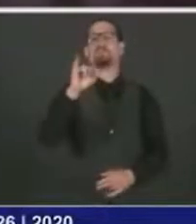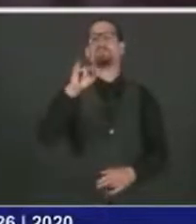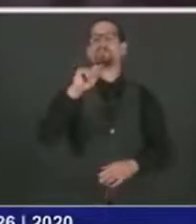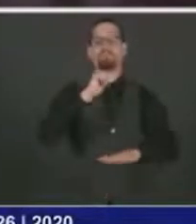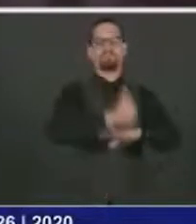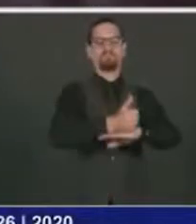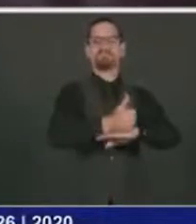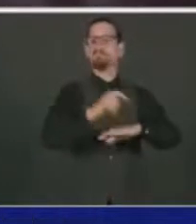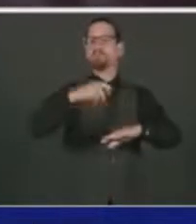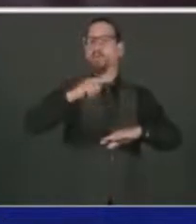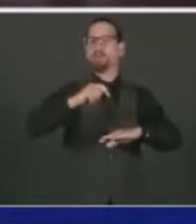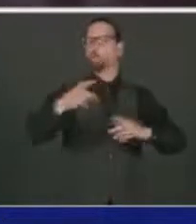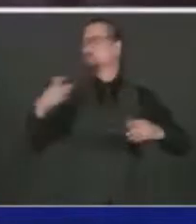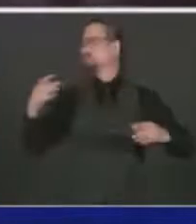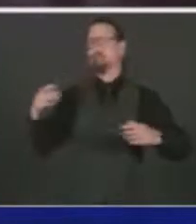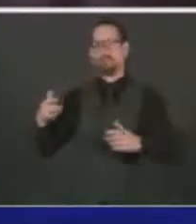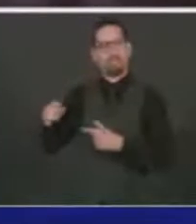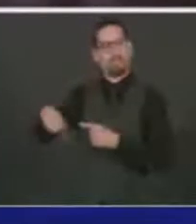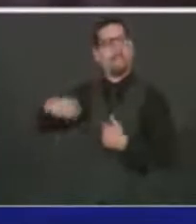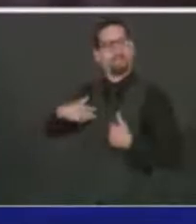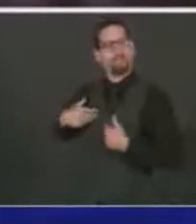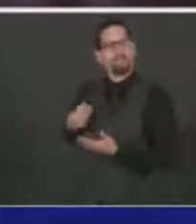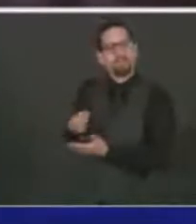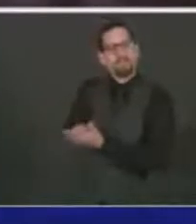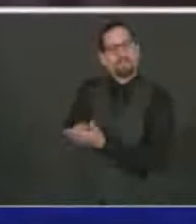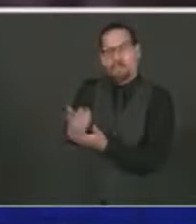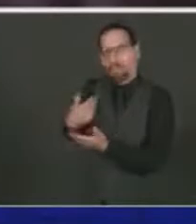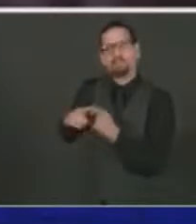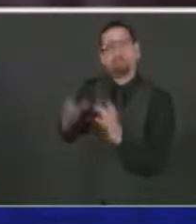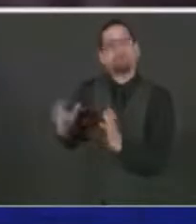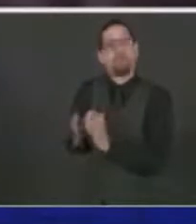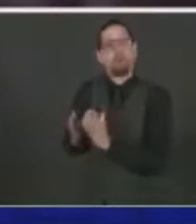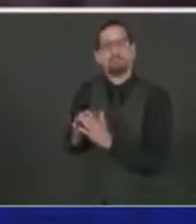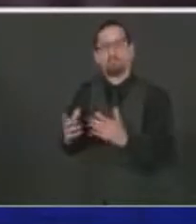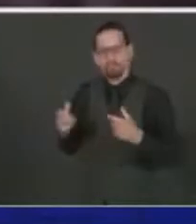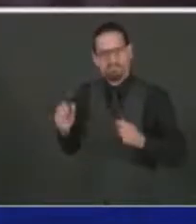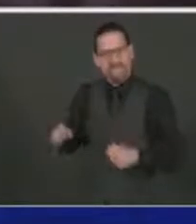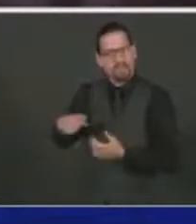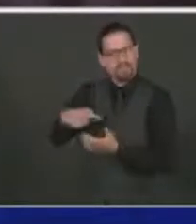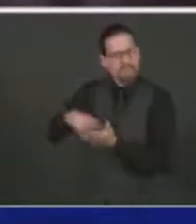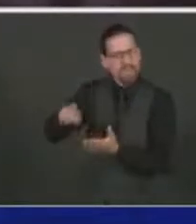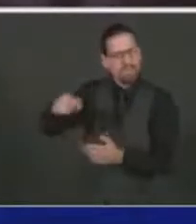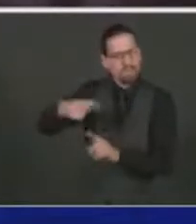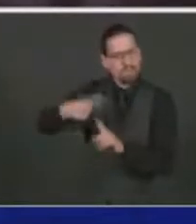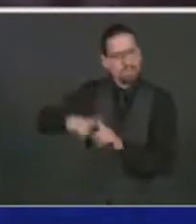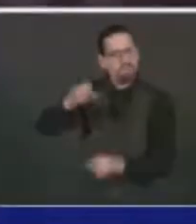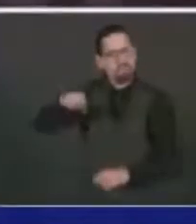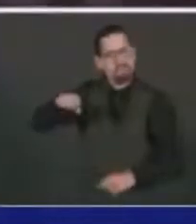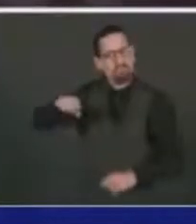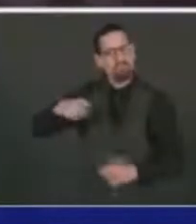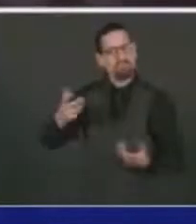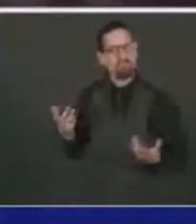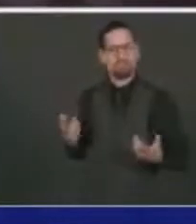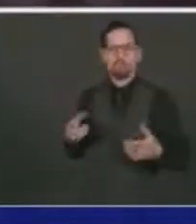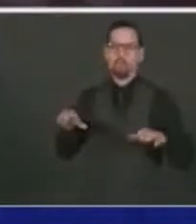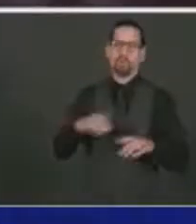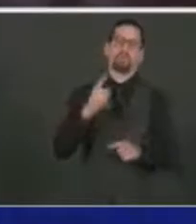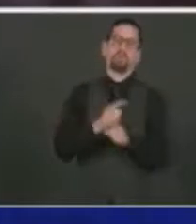rent. And we're giving you thousands of dollars in incentive to do it. It's the right thing to do, and it's good